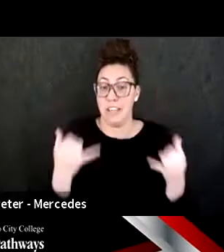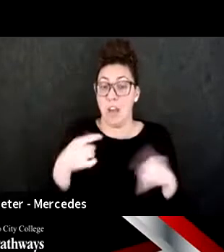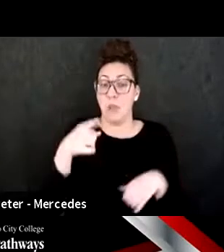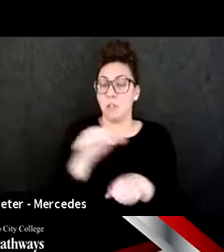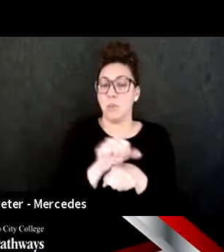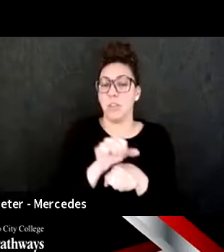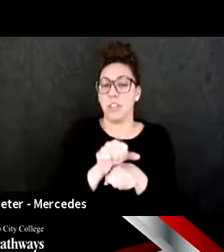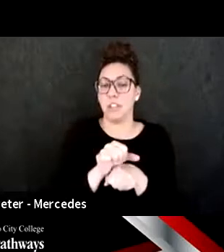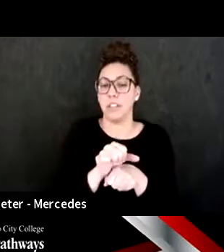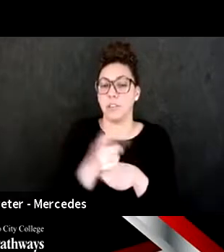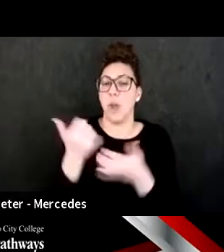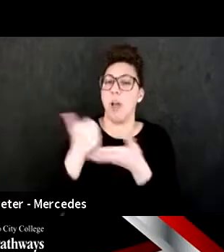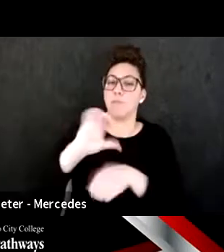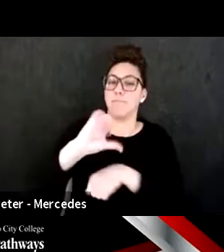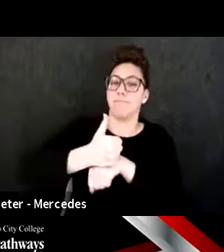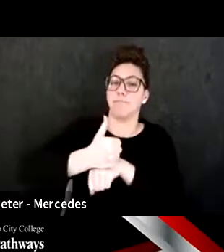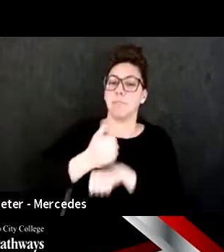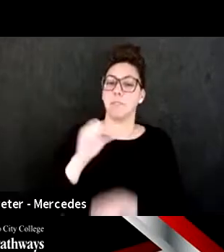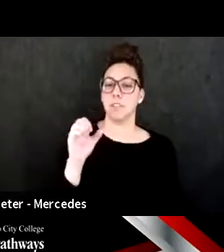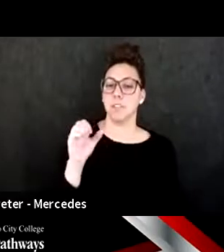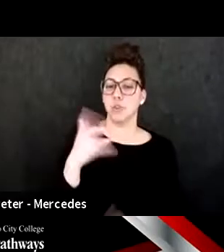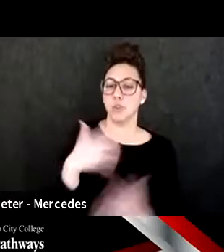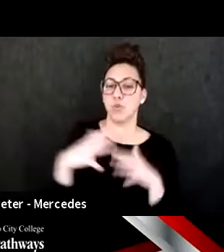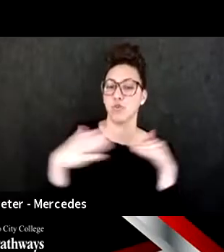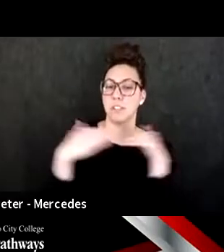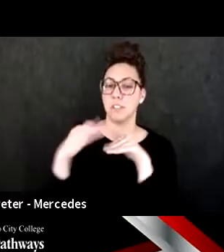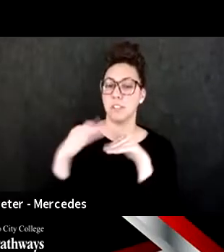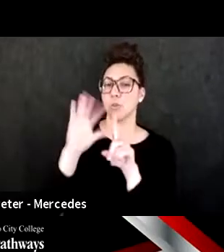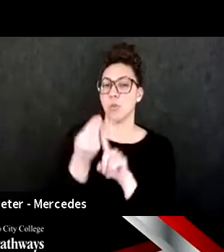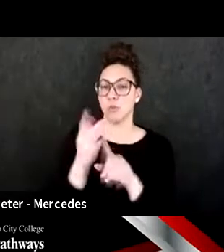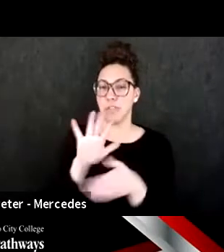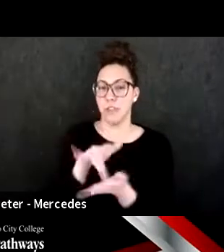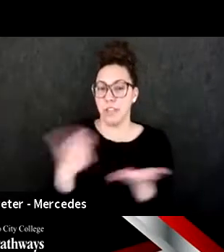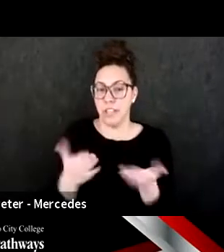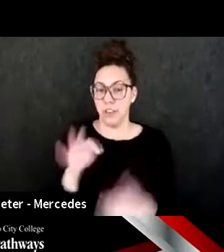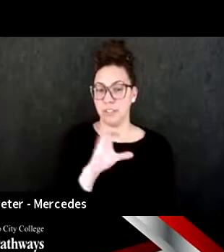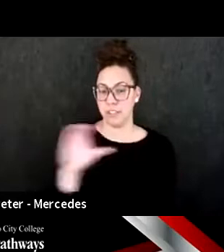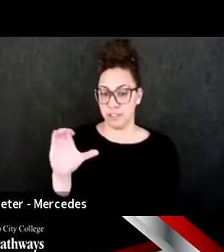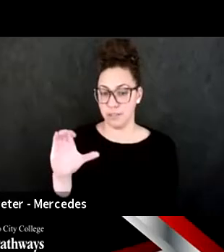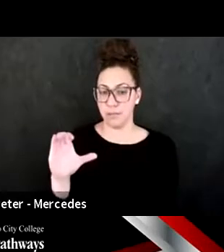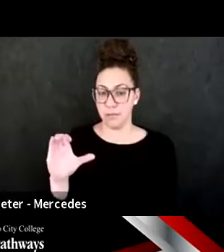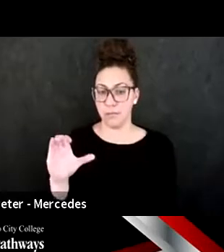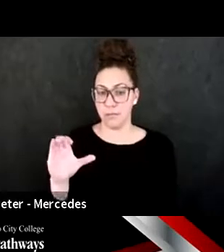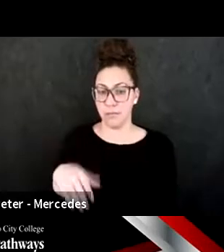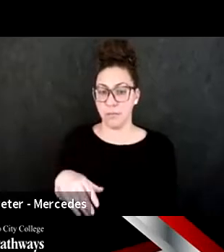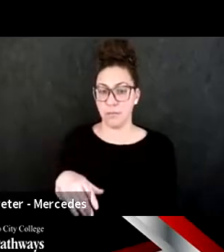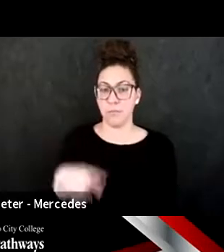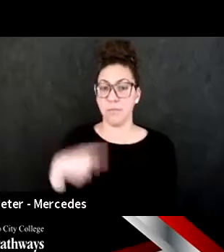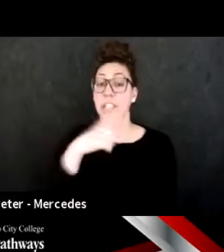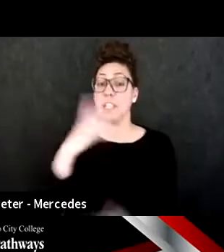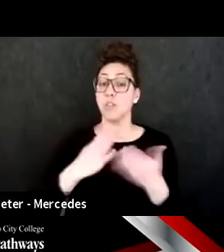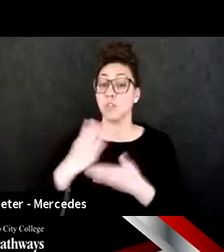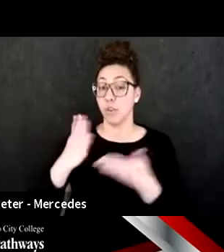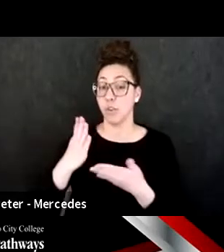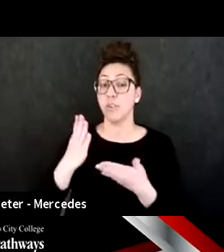Center here at Fresno City College. Lee served as the Fresno Poet Laureate from 2015 to